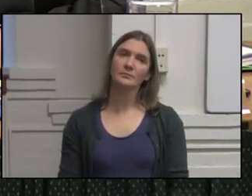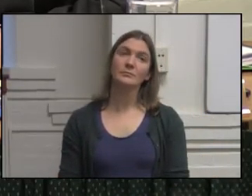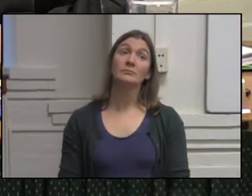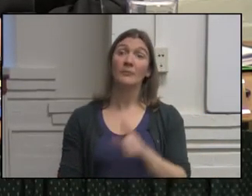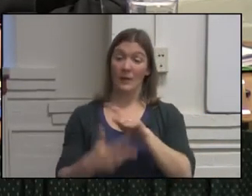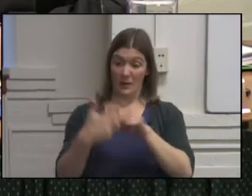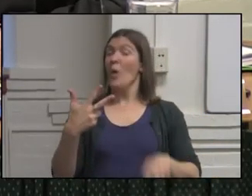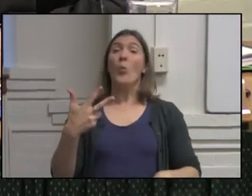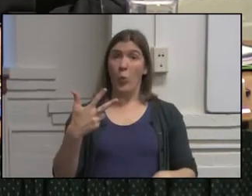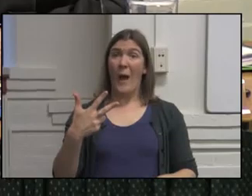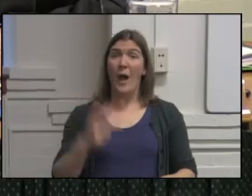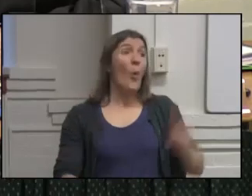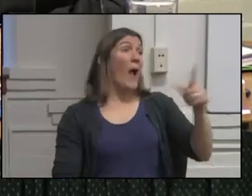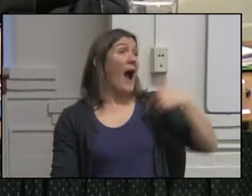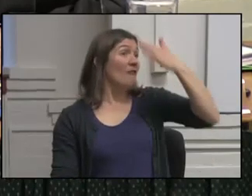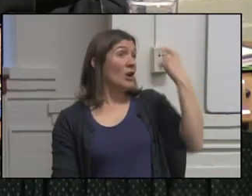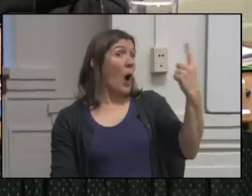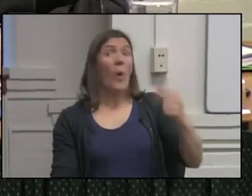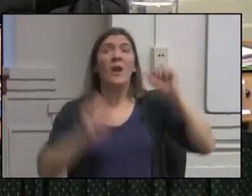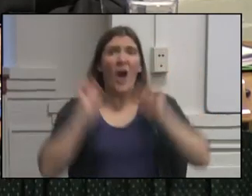that's a lot there.